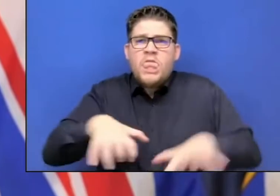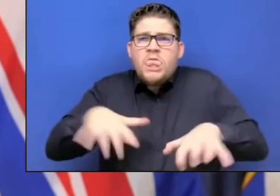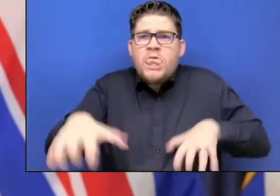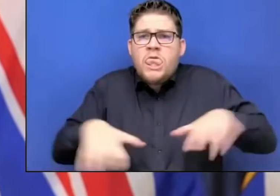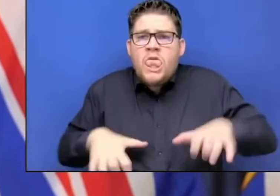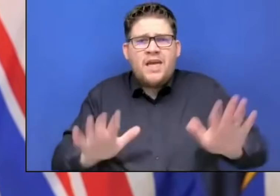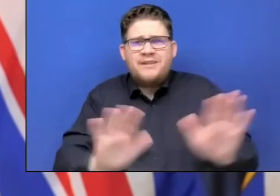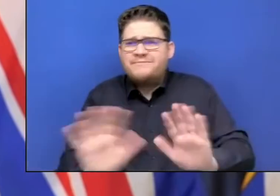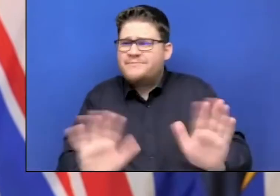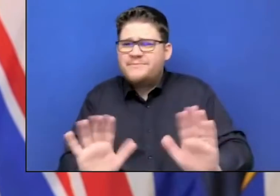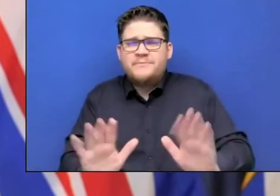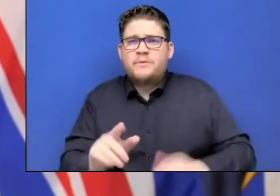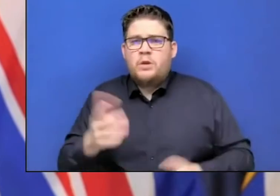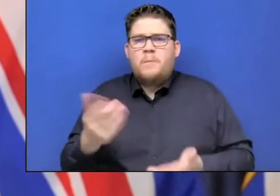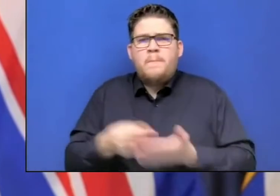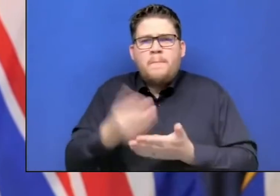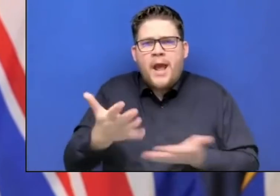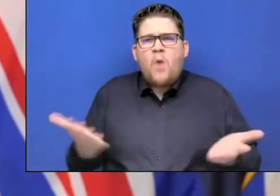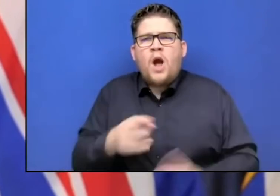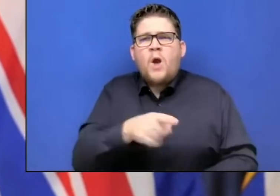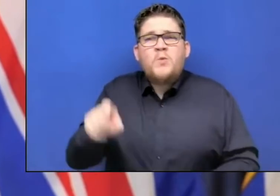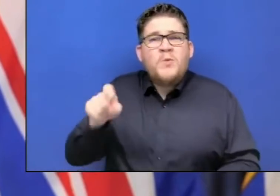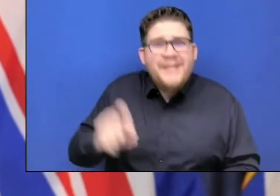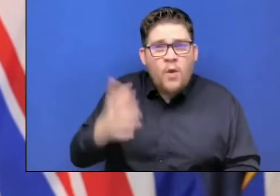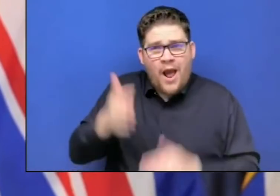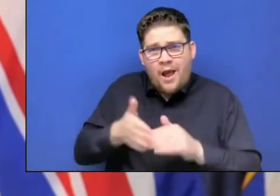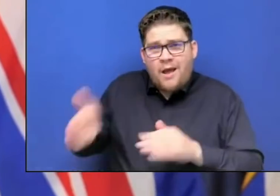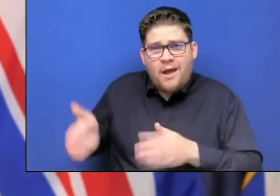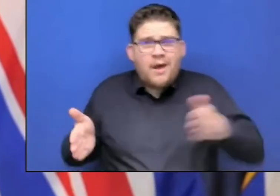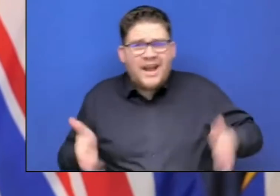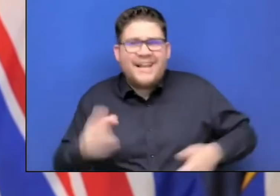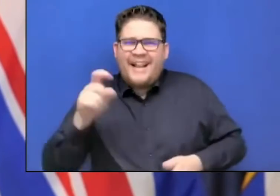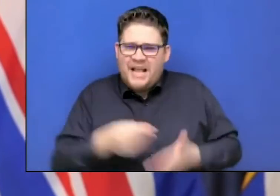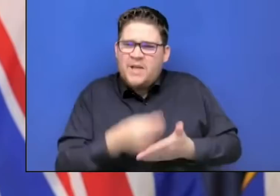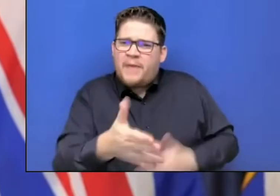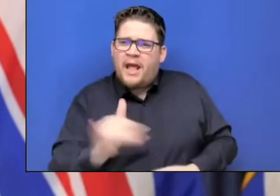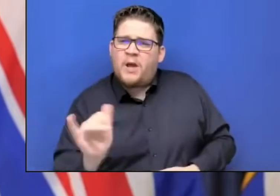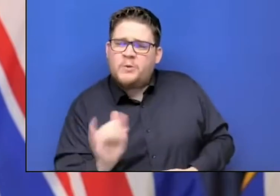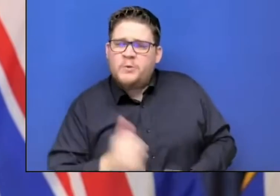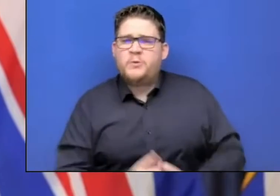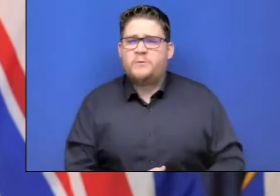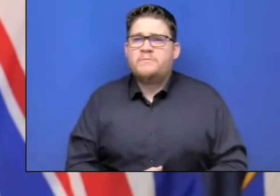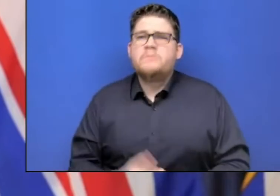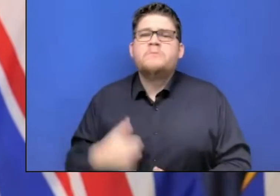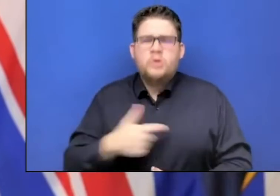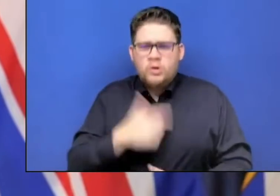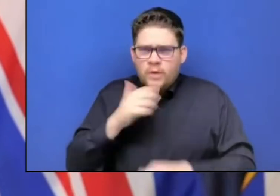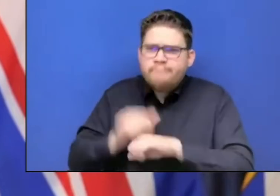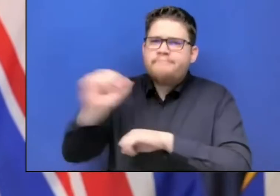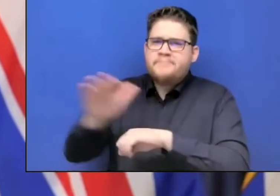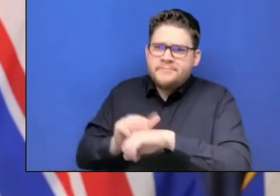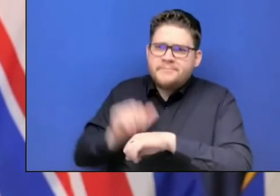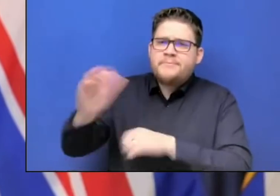as well. We are confident that we can restore our supply chains in a quick and orderly manner, provided we all act as we have been